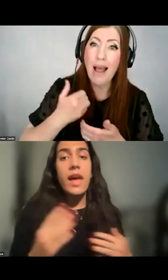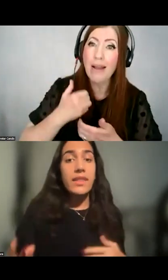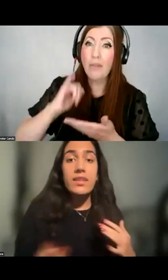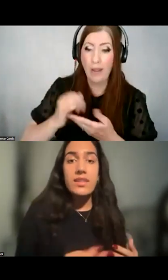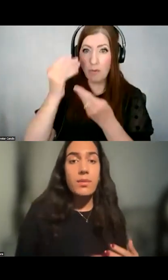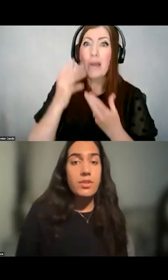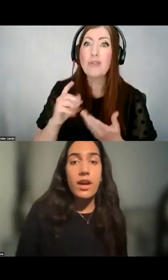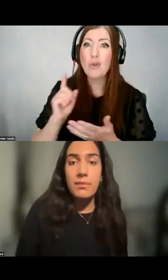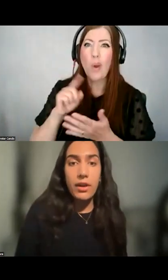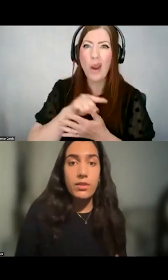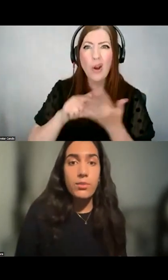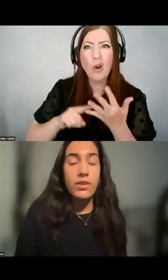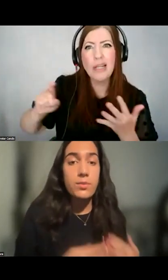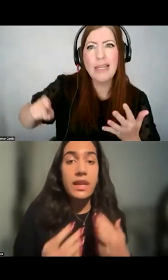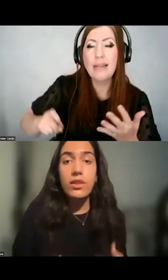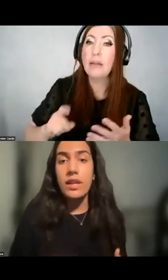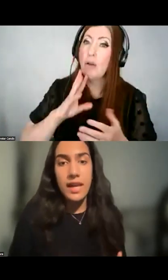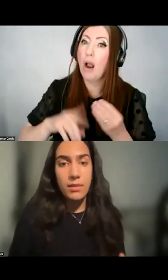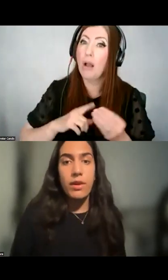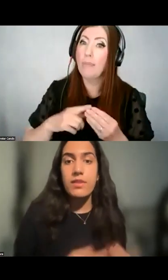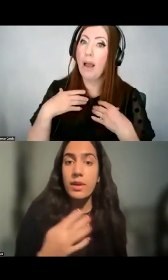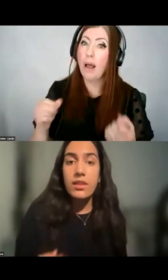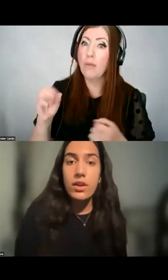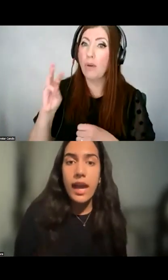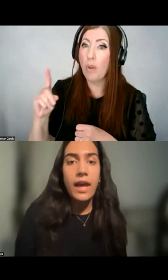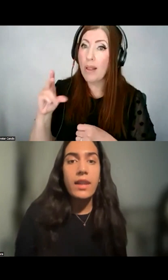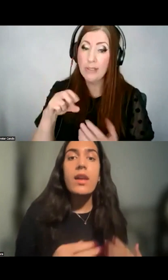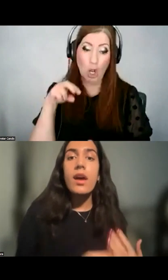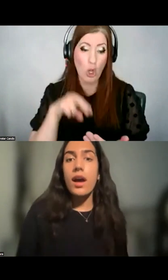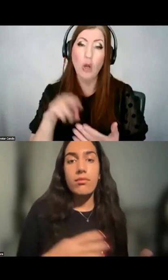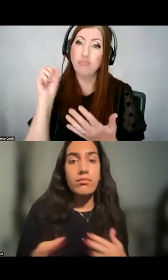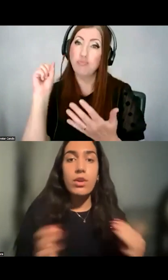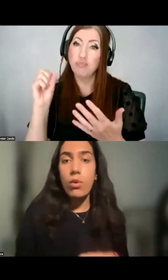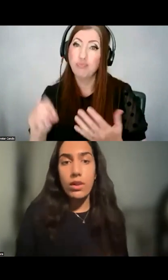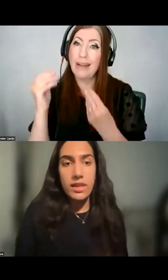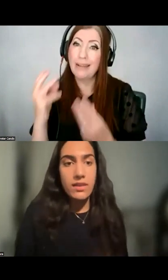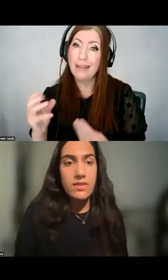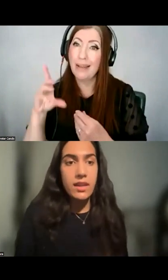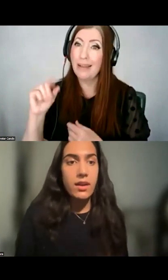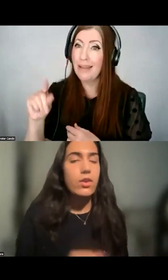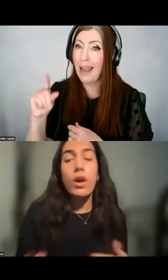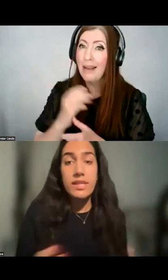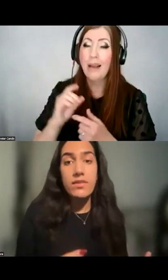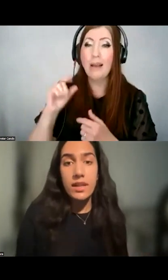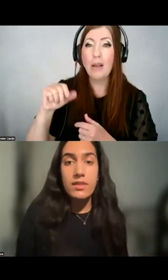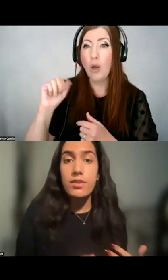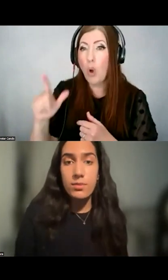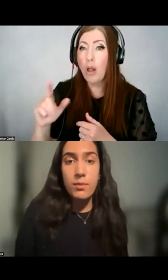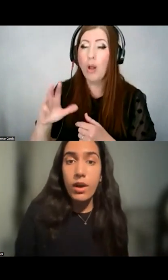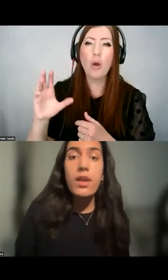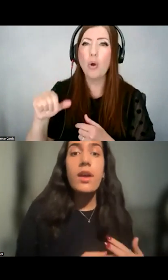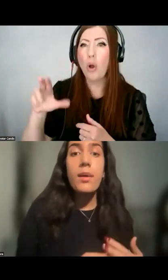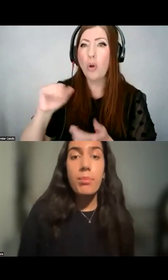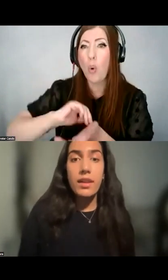And at the end of the day, when we're talking about health and wellness, we can look at data points and we can look at qualitative data or quantitative data as much